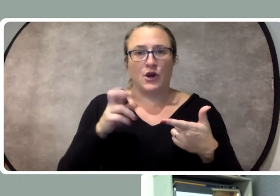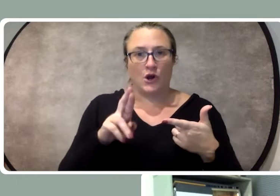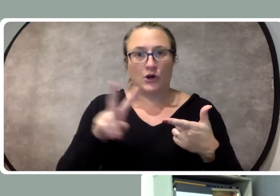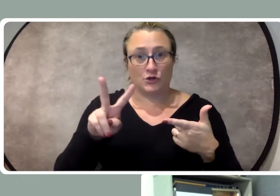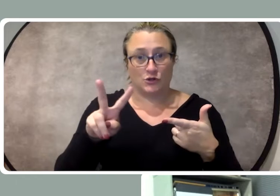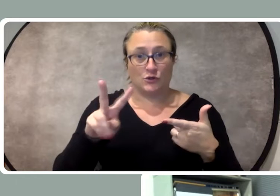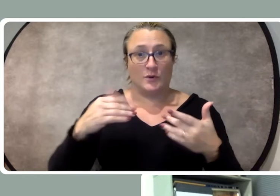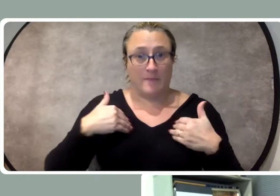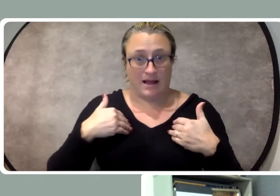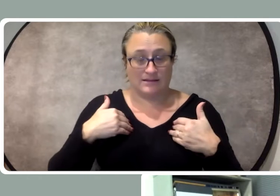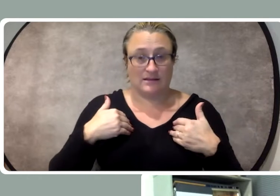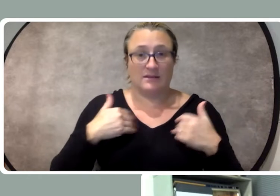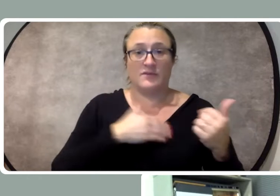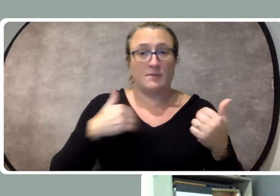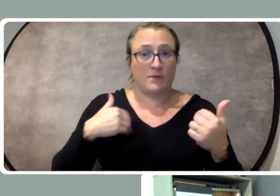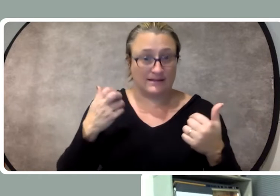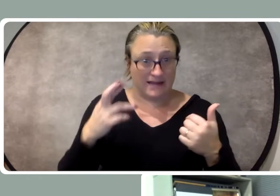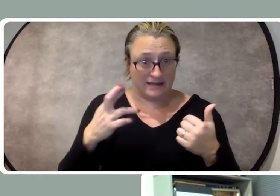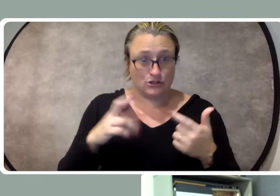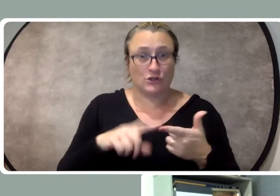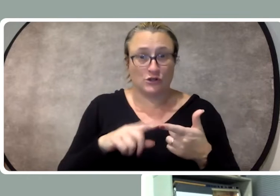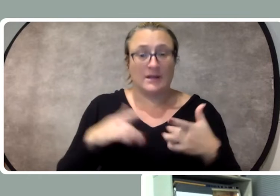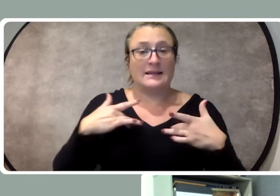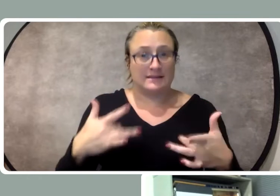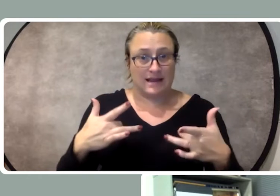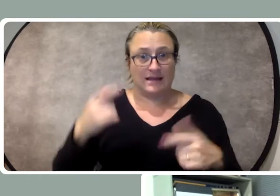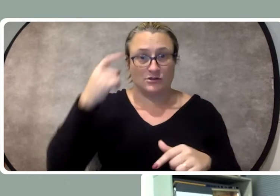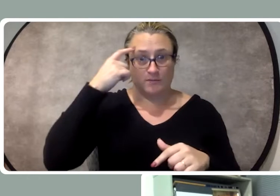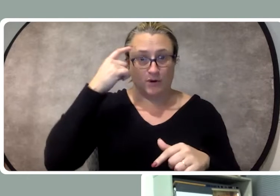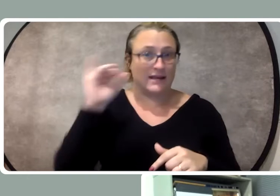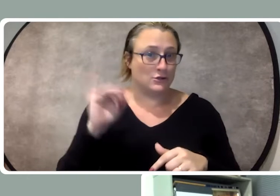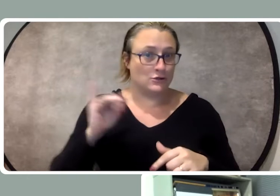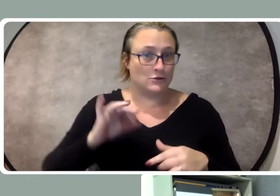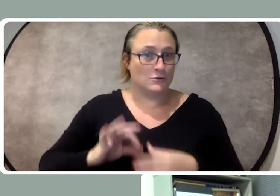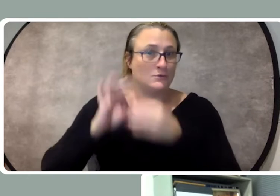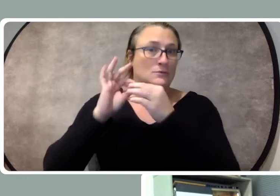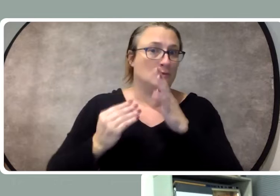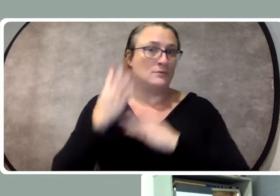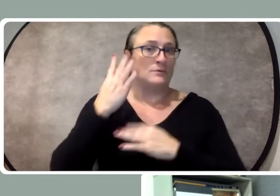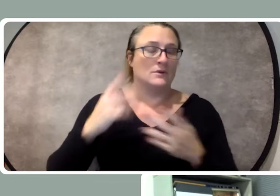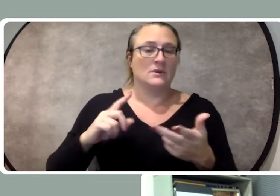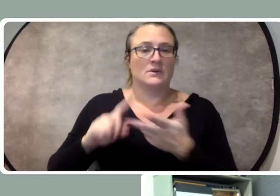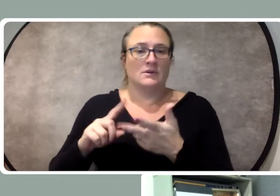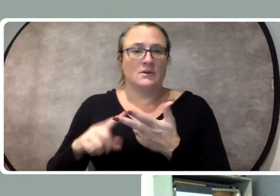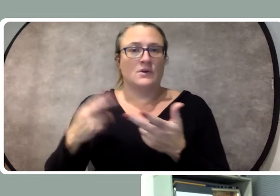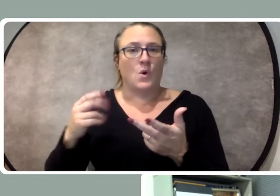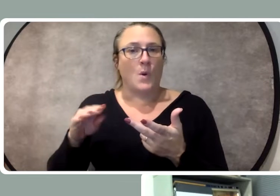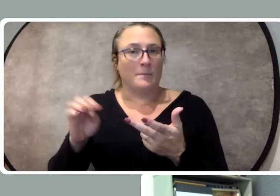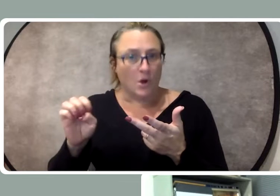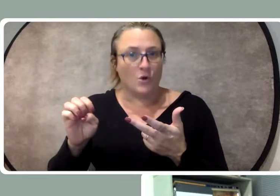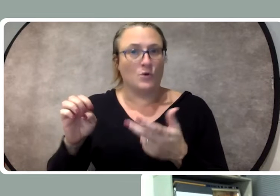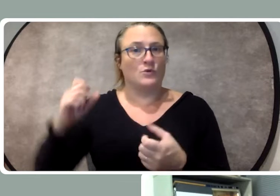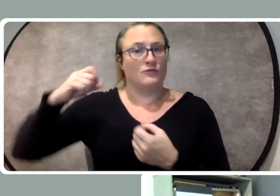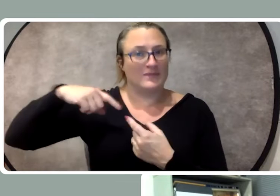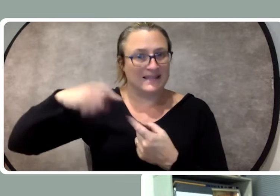cancer, also has a tendency to go to the brain, and the hormone receptor positive breast cancer, less